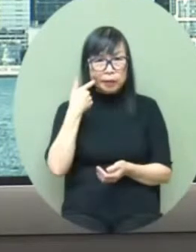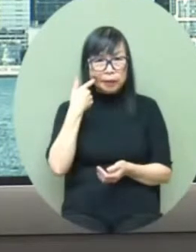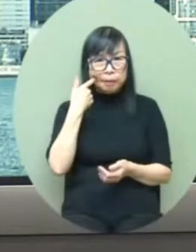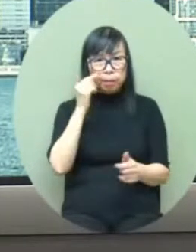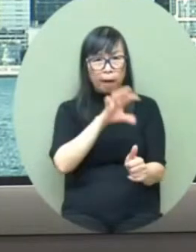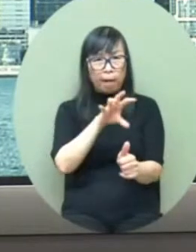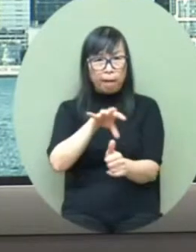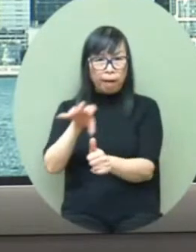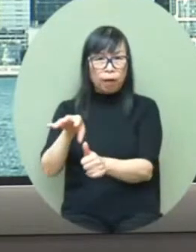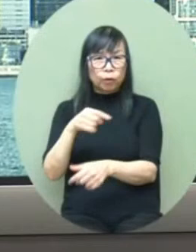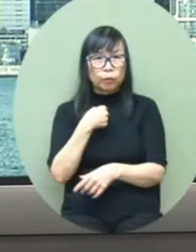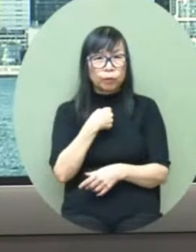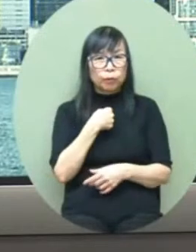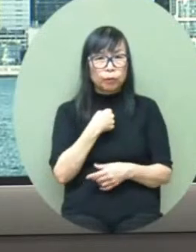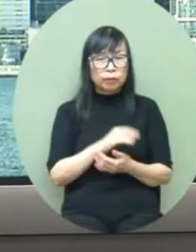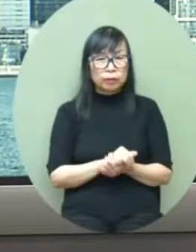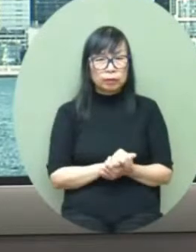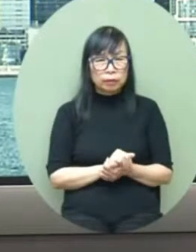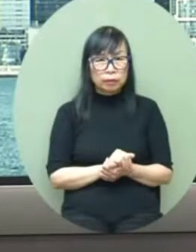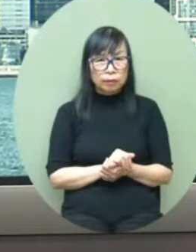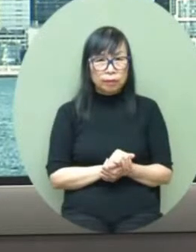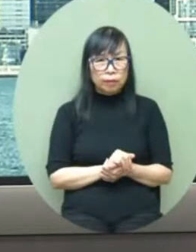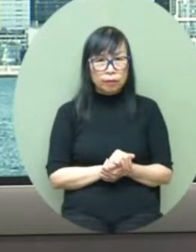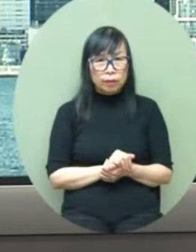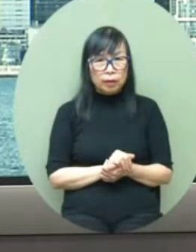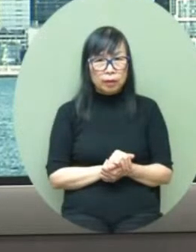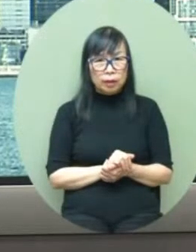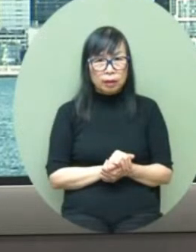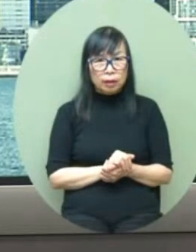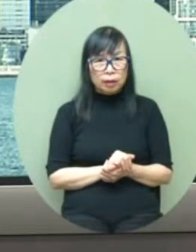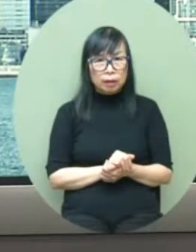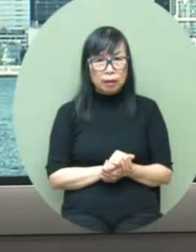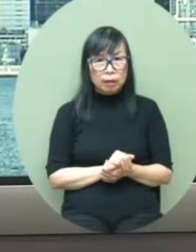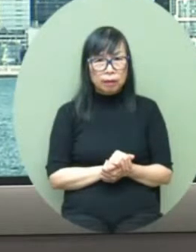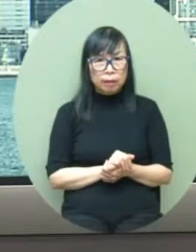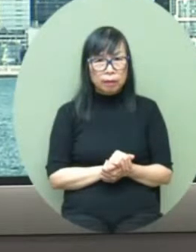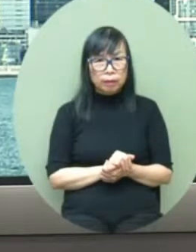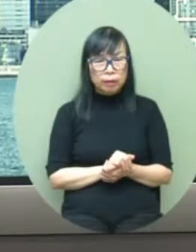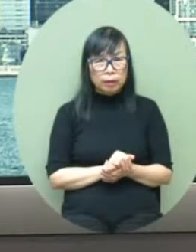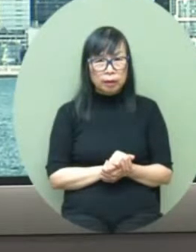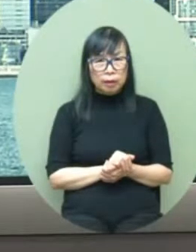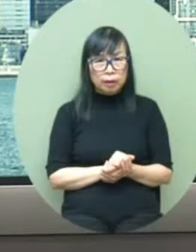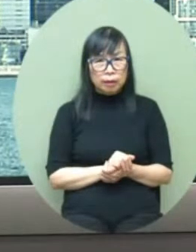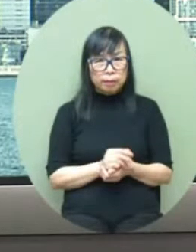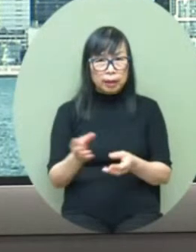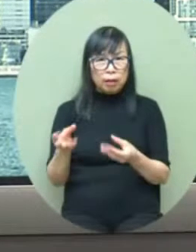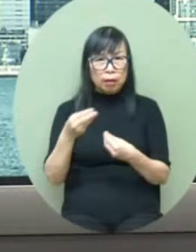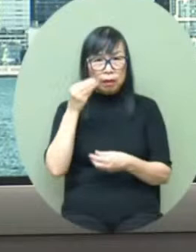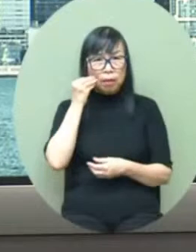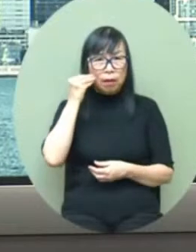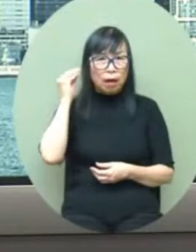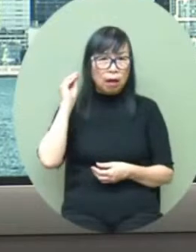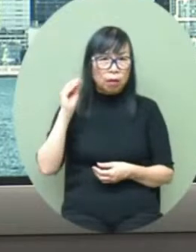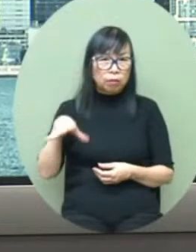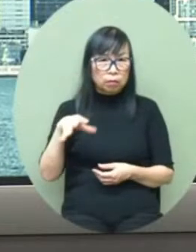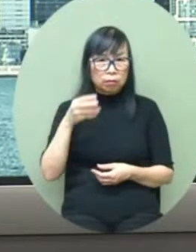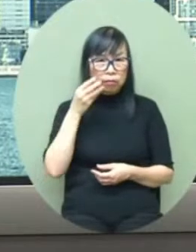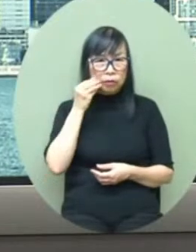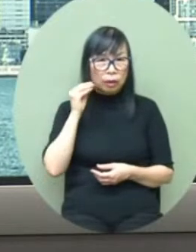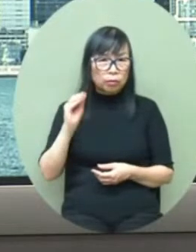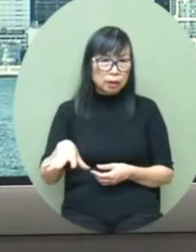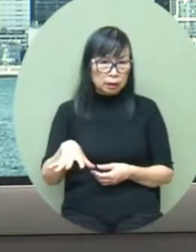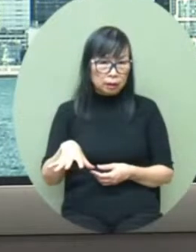organ donation initiative. We should all condemn such an attempt because this